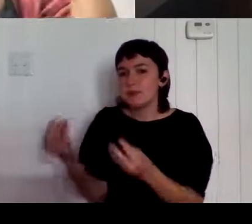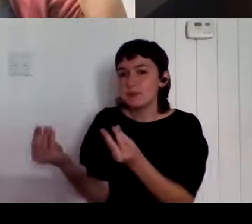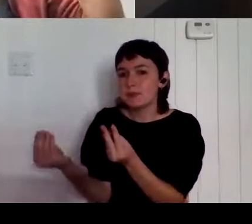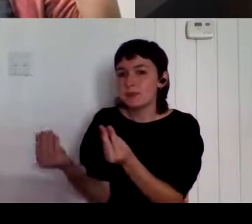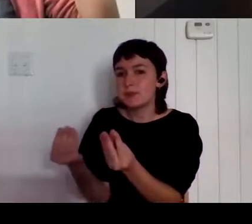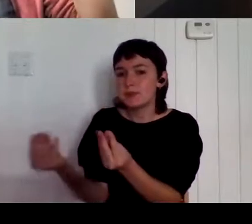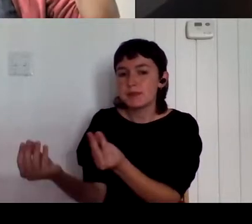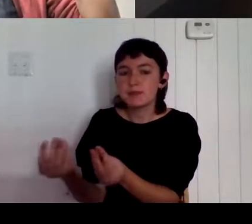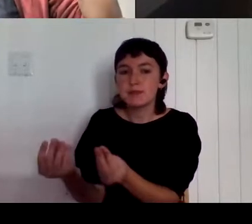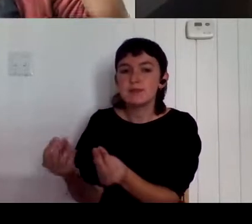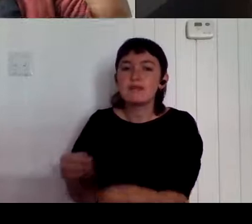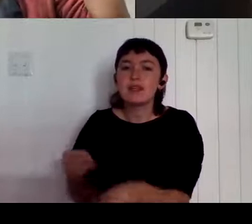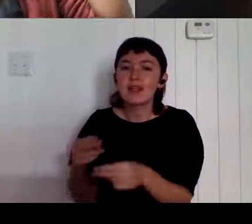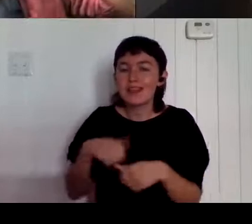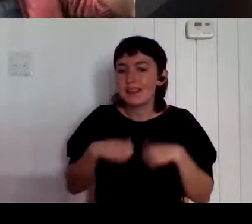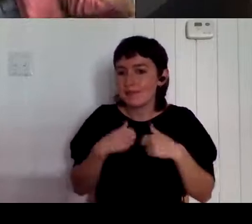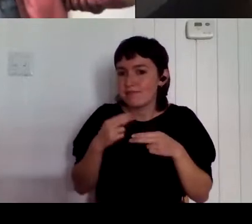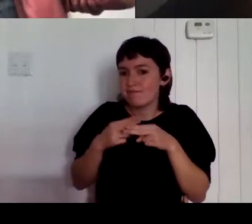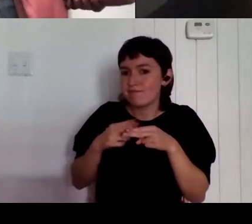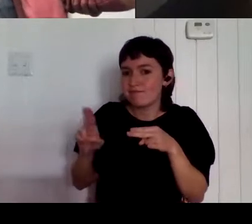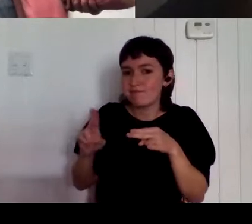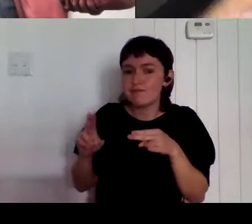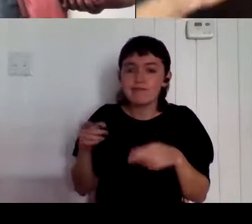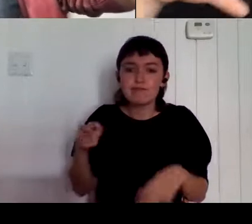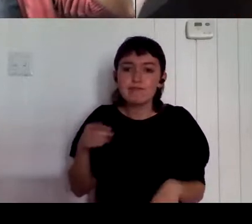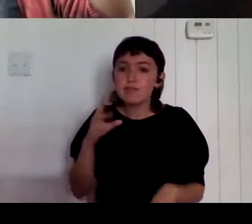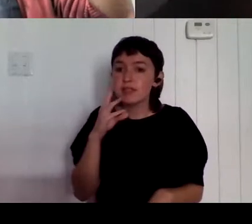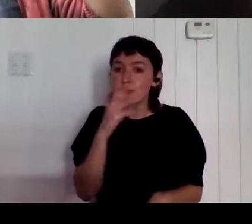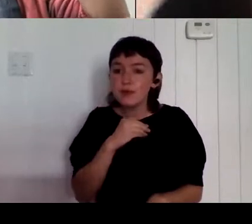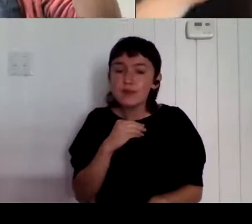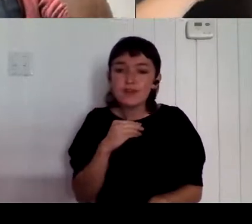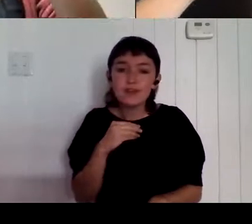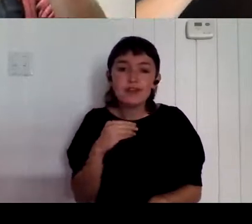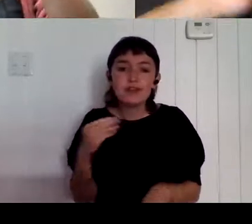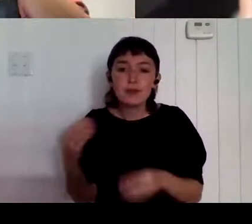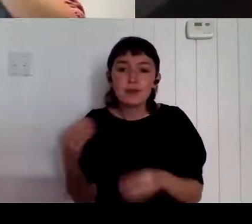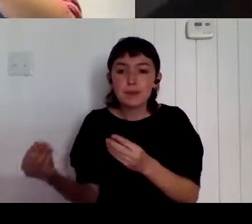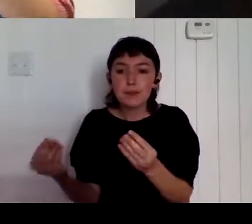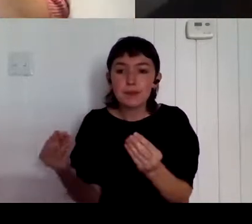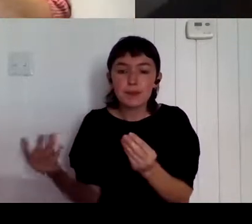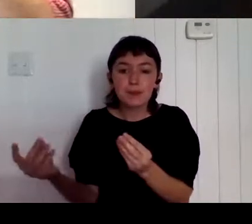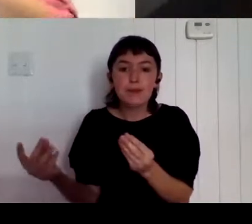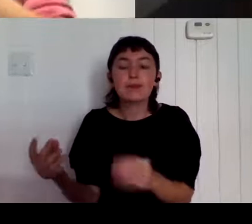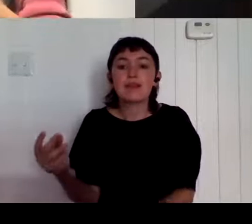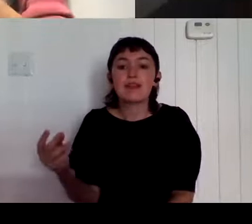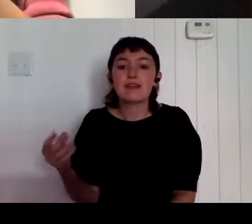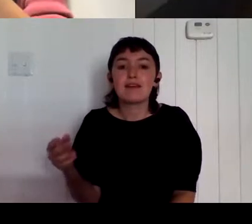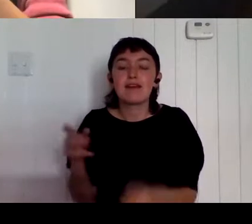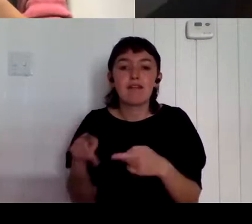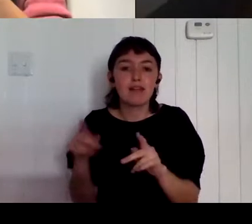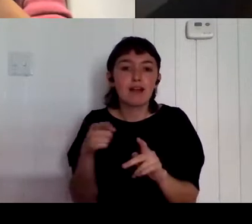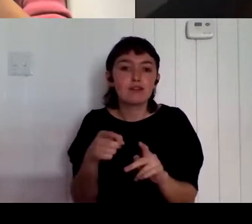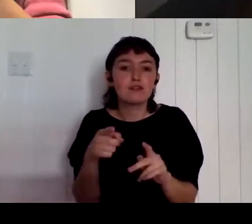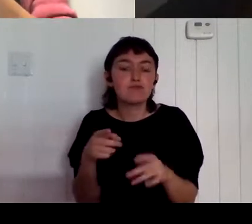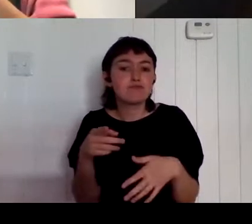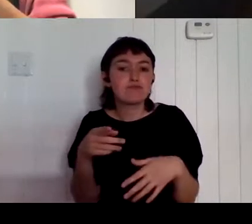They're short lived because they're supposed to be just these beautiful little flowers that let you spawn new jellyfish because then the